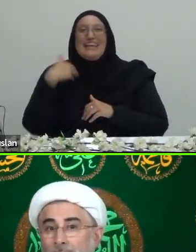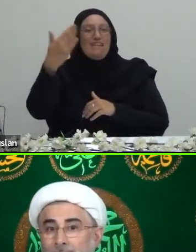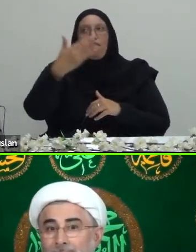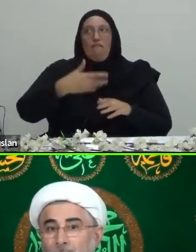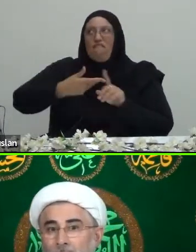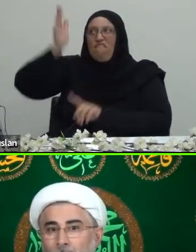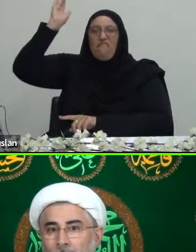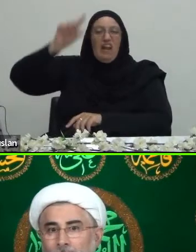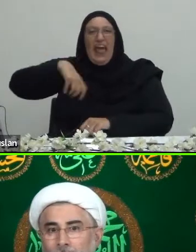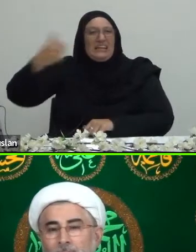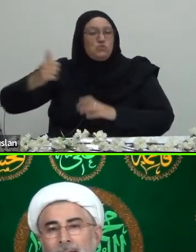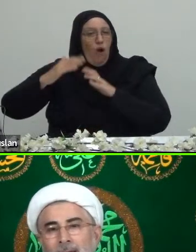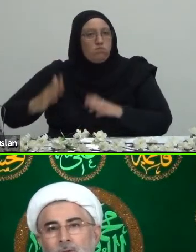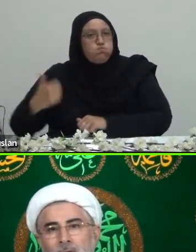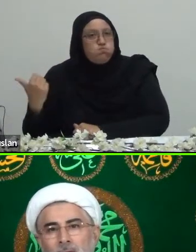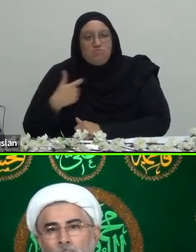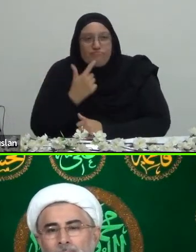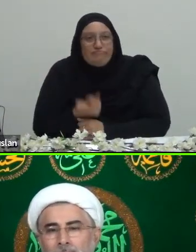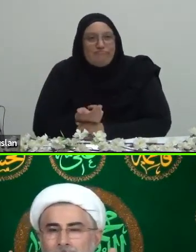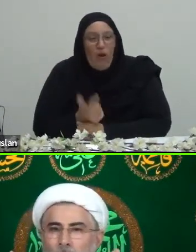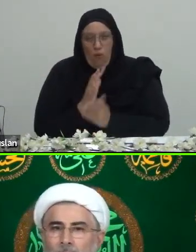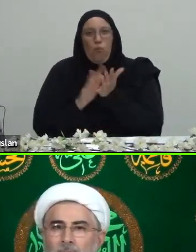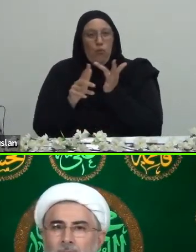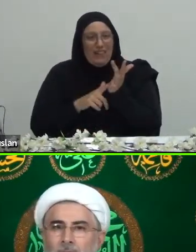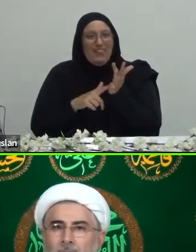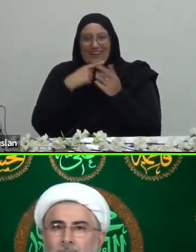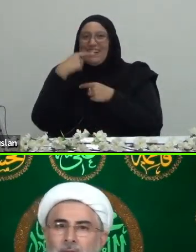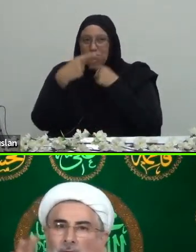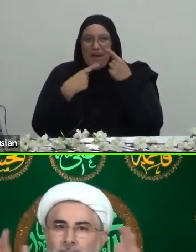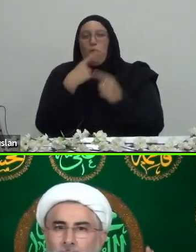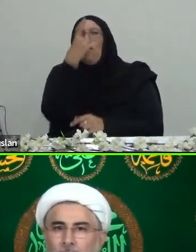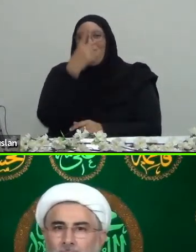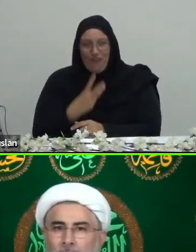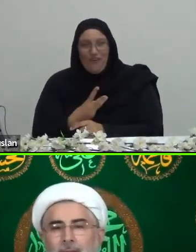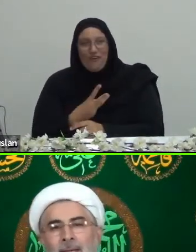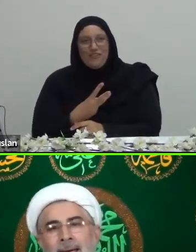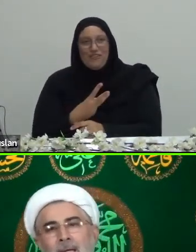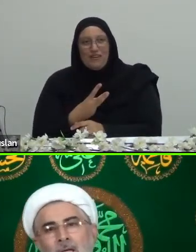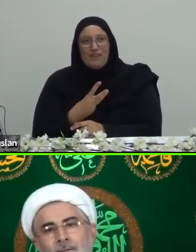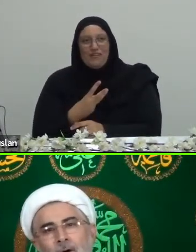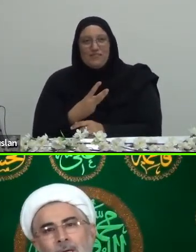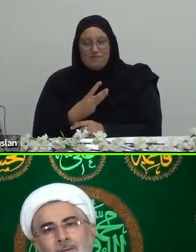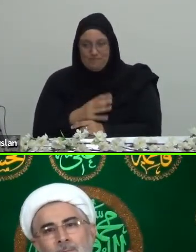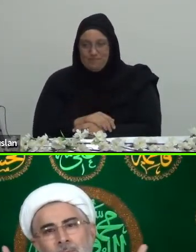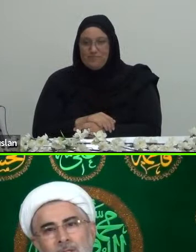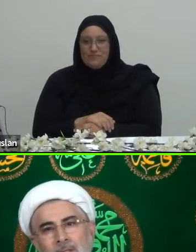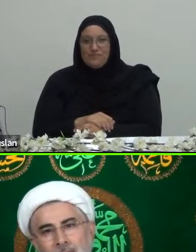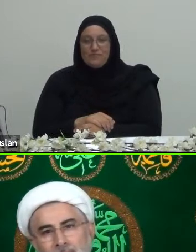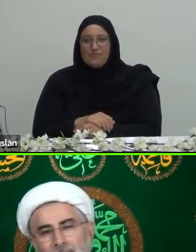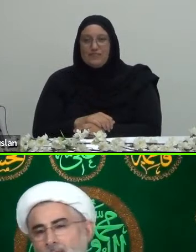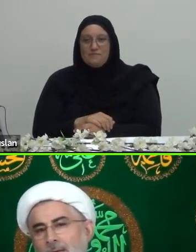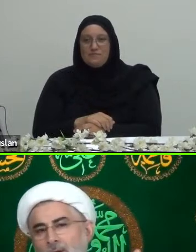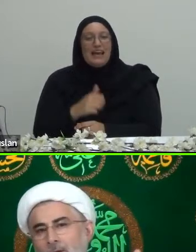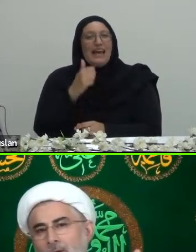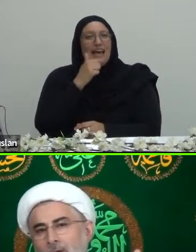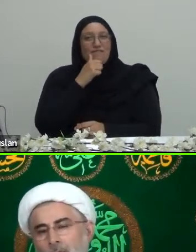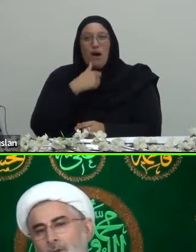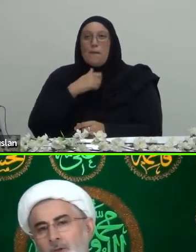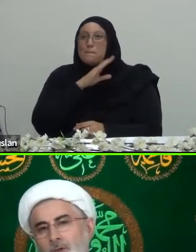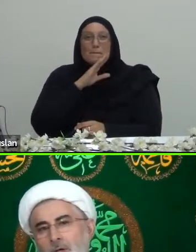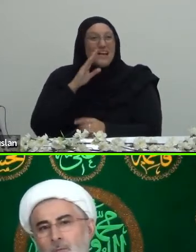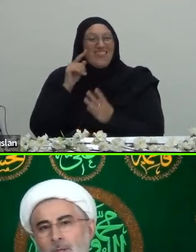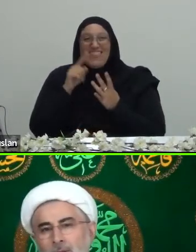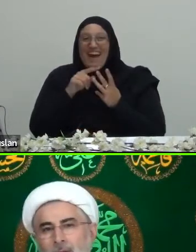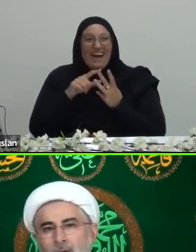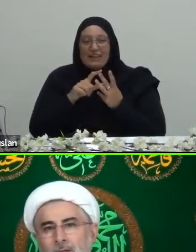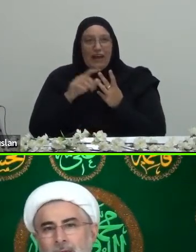This is will that we are talking about. So the will is within 1/3 of the total estate. If I even miss this stage and I don't do, I